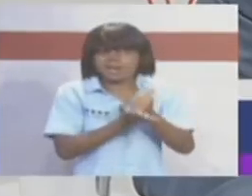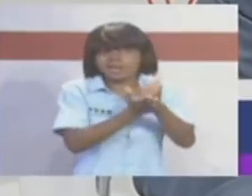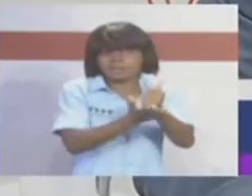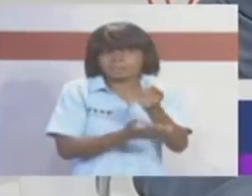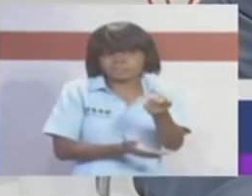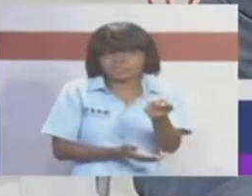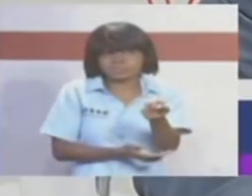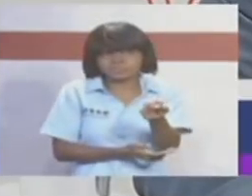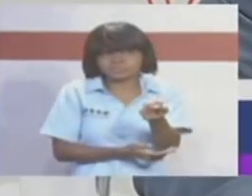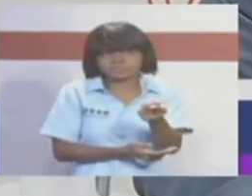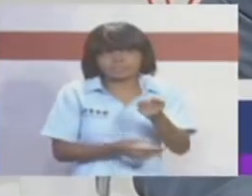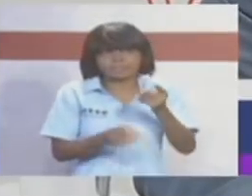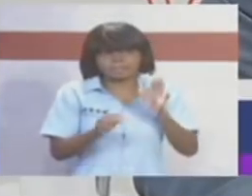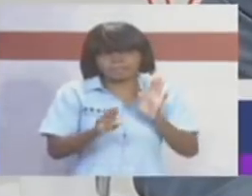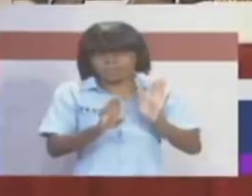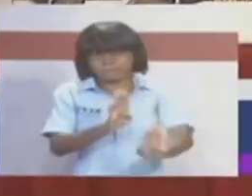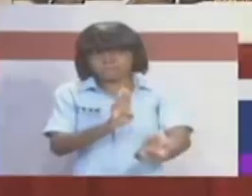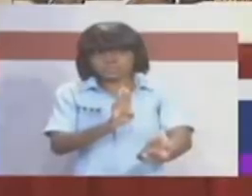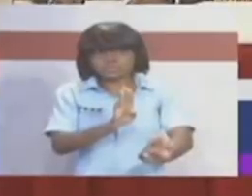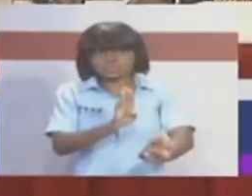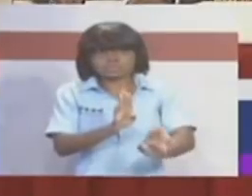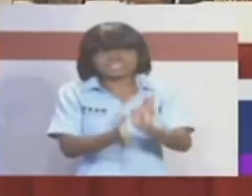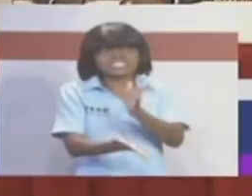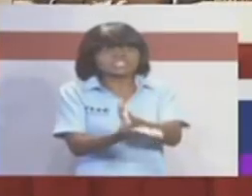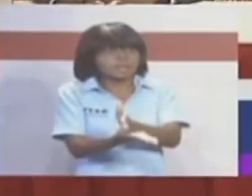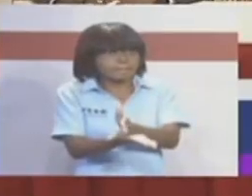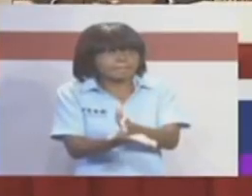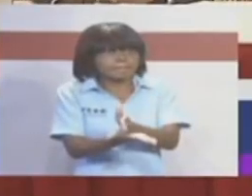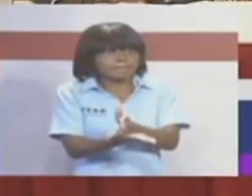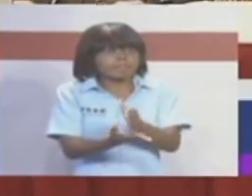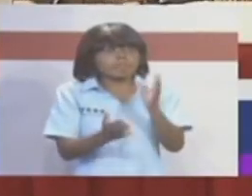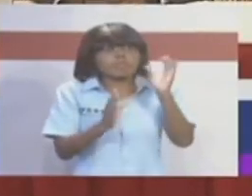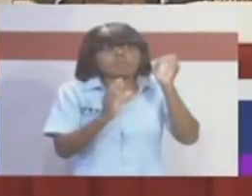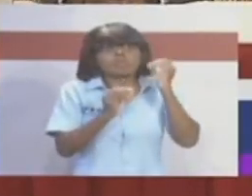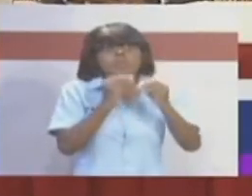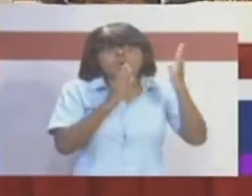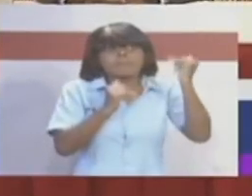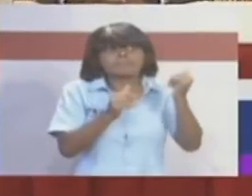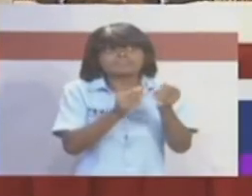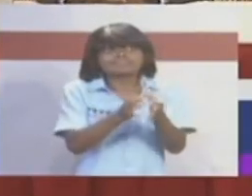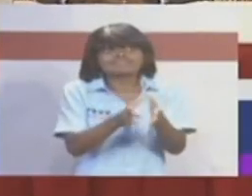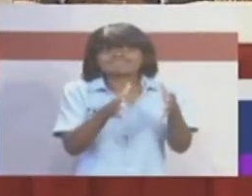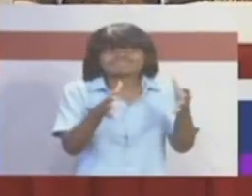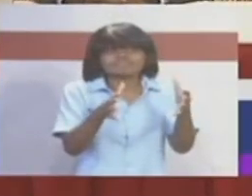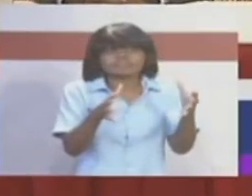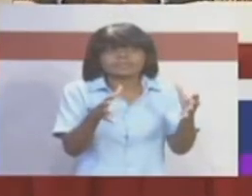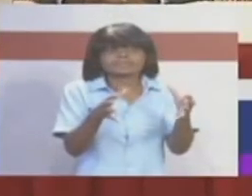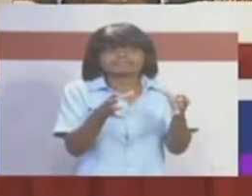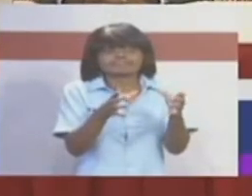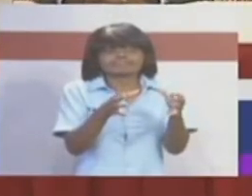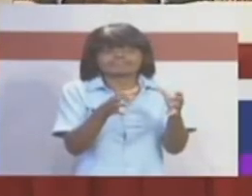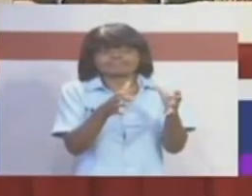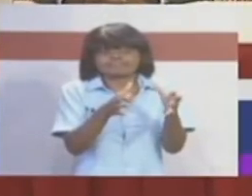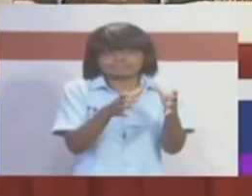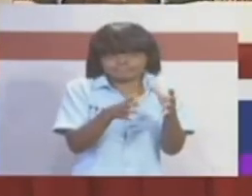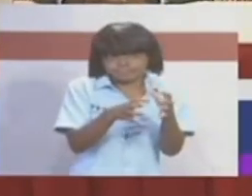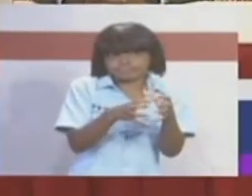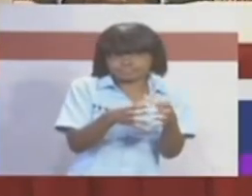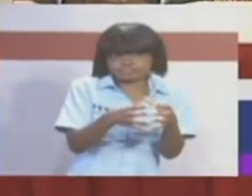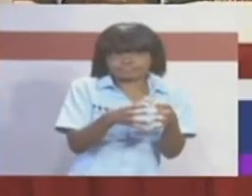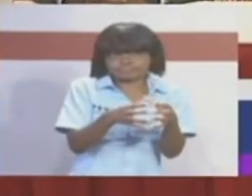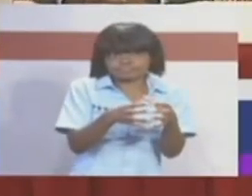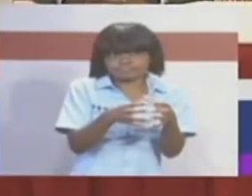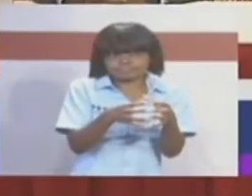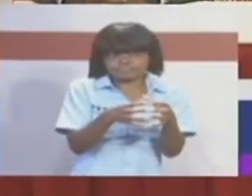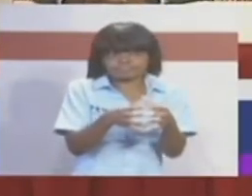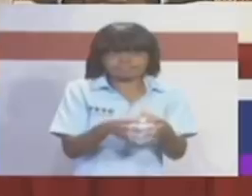outcomes. Thank you very much, Dr. Hines. And at this point, I want to encourage the media to also pose some questions to